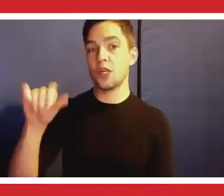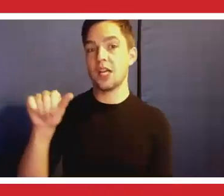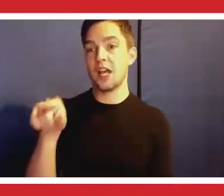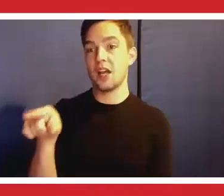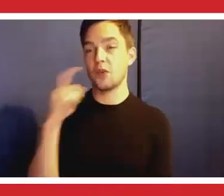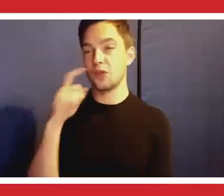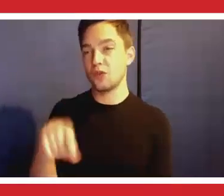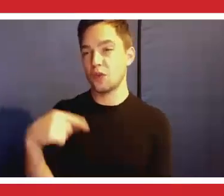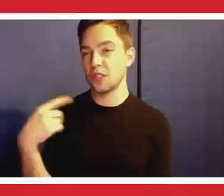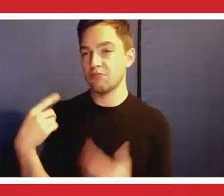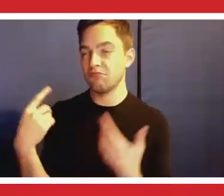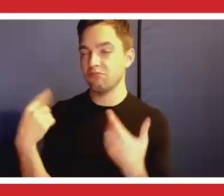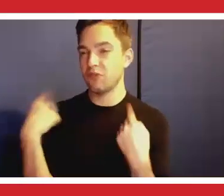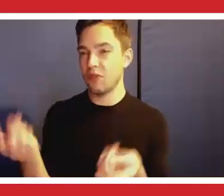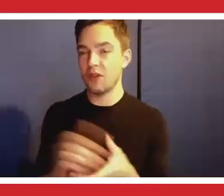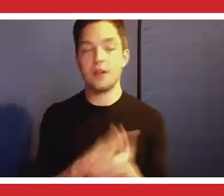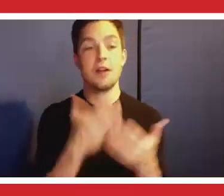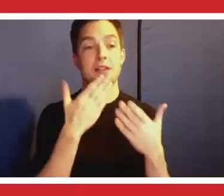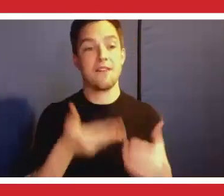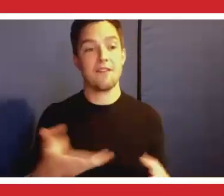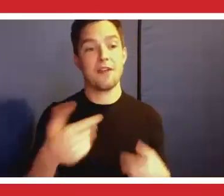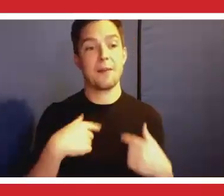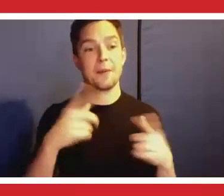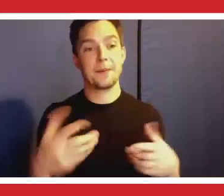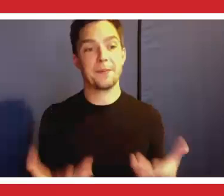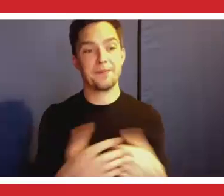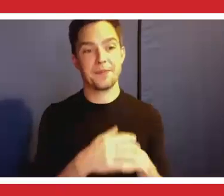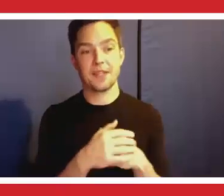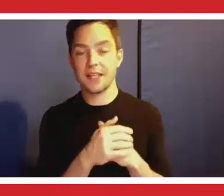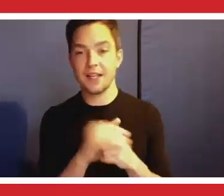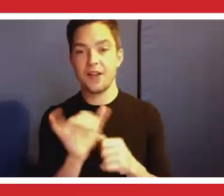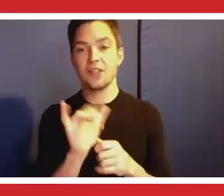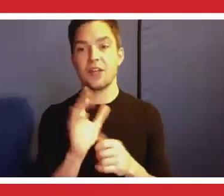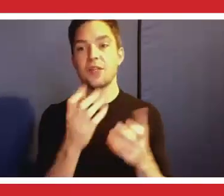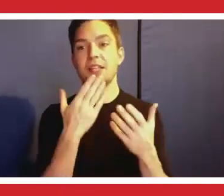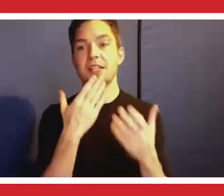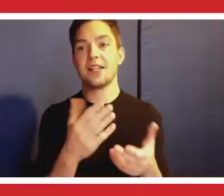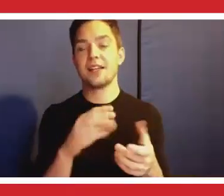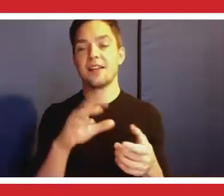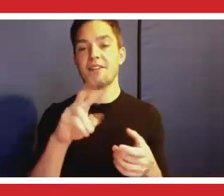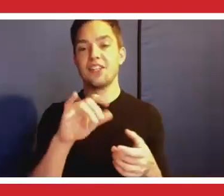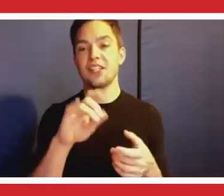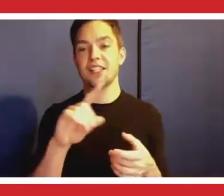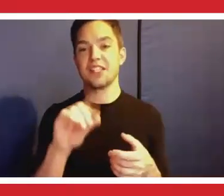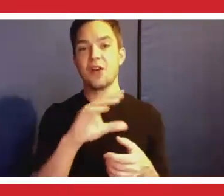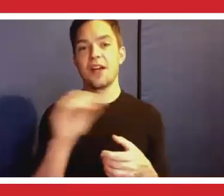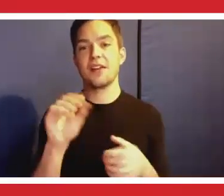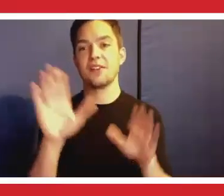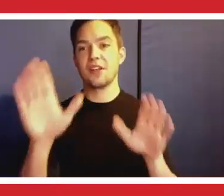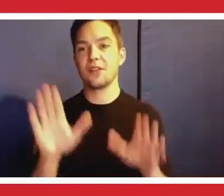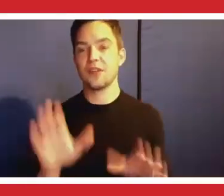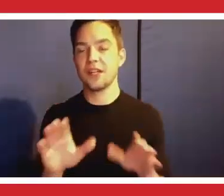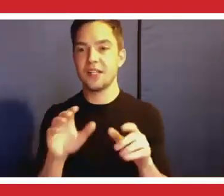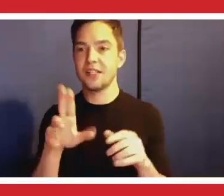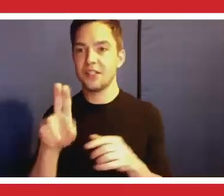Thank you, and thank you for inviting me. And I would also like to thank Vincenzo and the great team of UN DESA